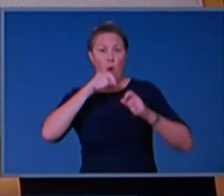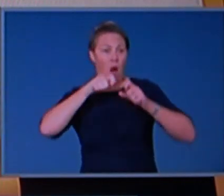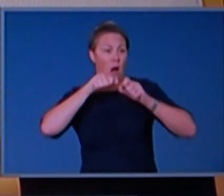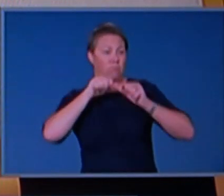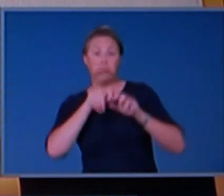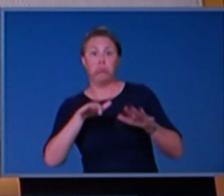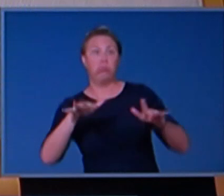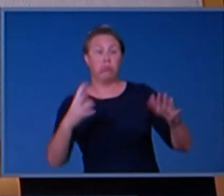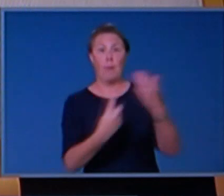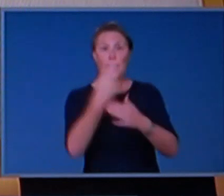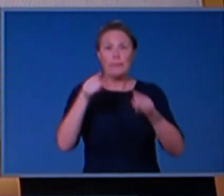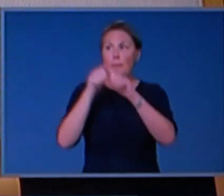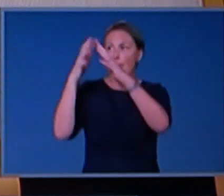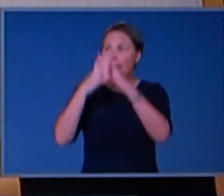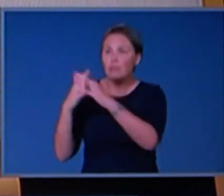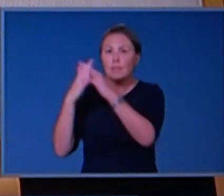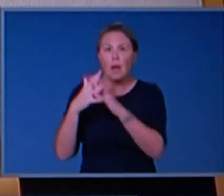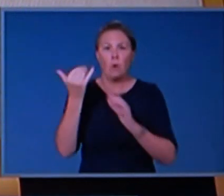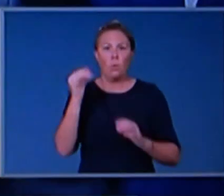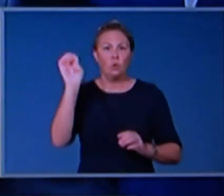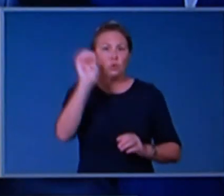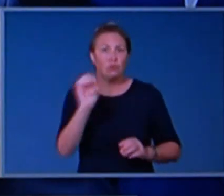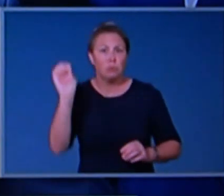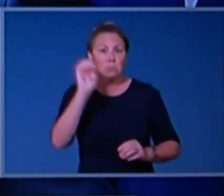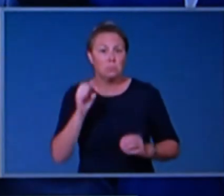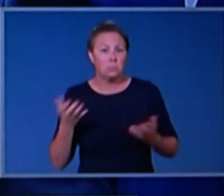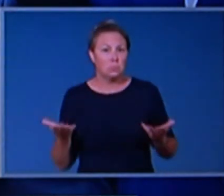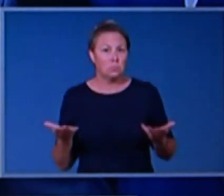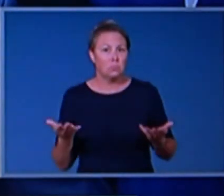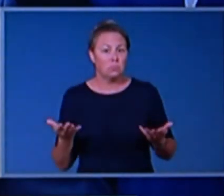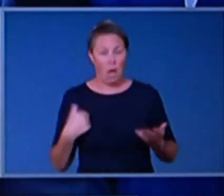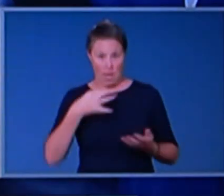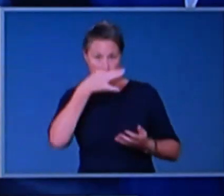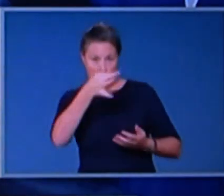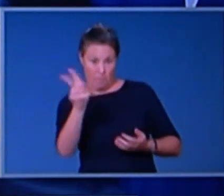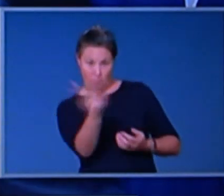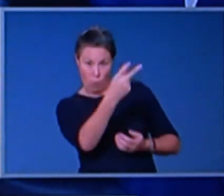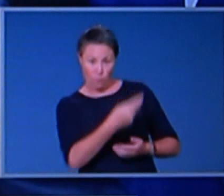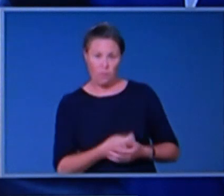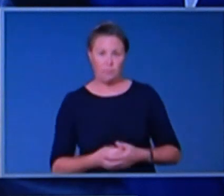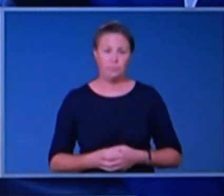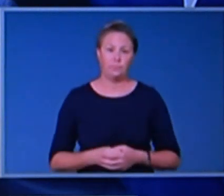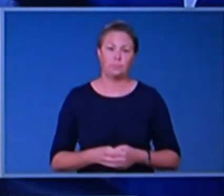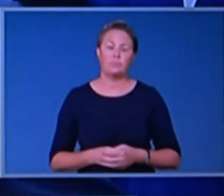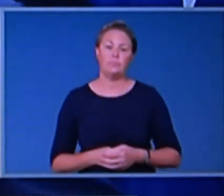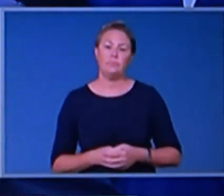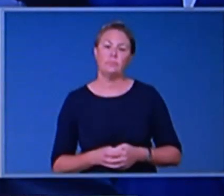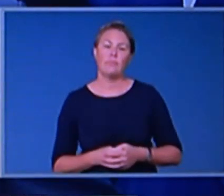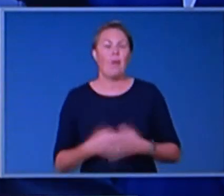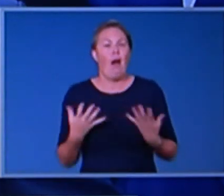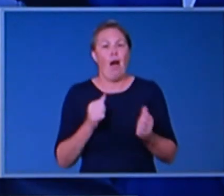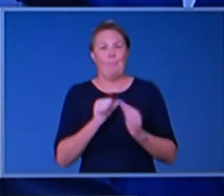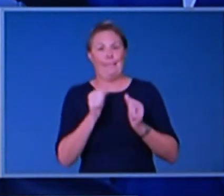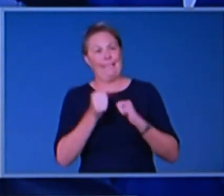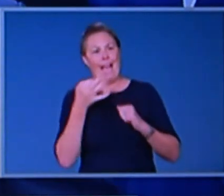you safely say now that the worst is now behind us? And same question for Professor Murphy, if I can as well. Well, I think Professor Murphy is in a much better place